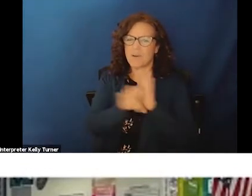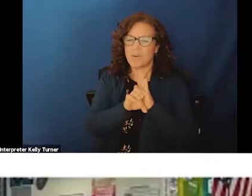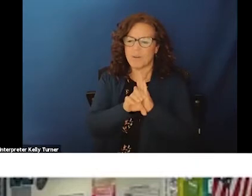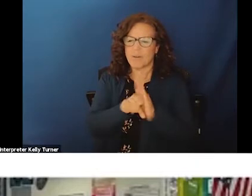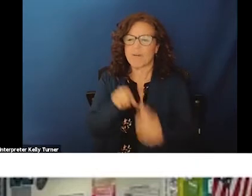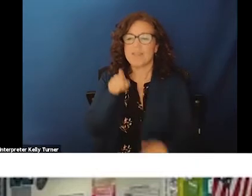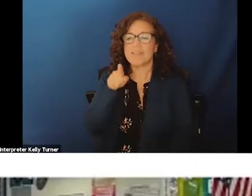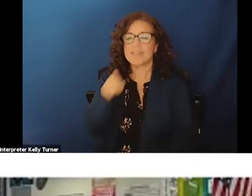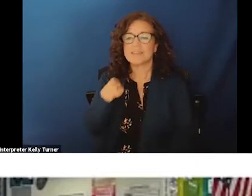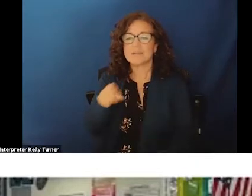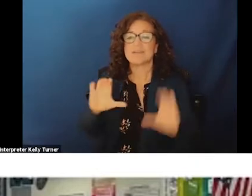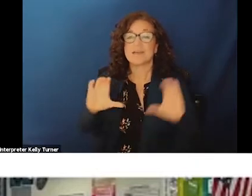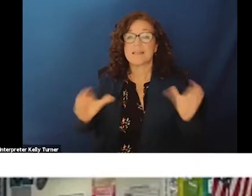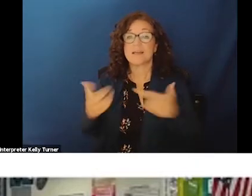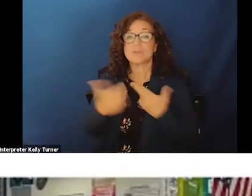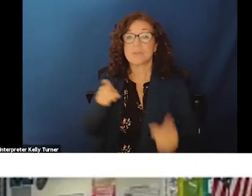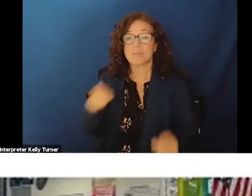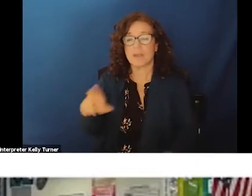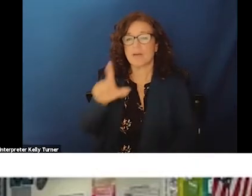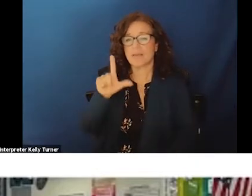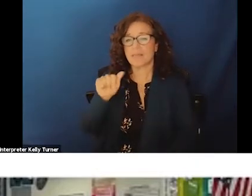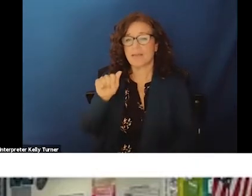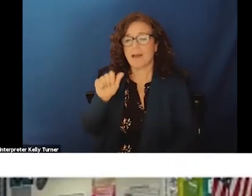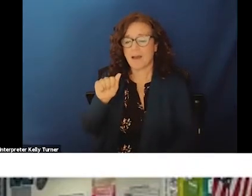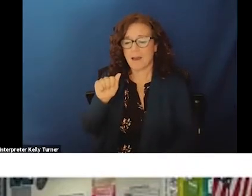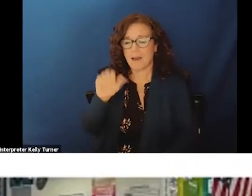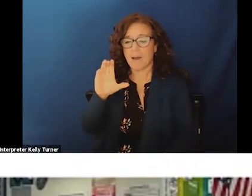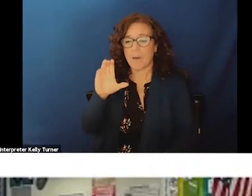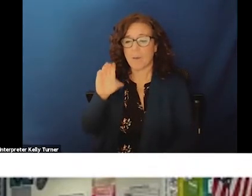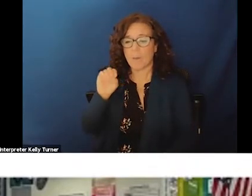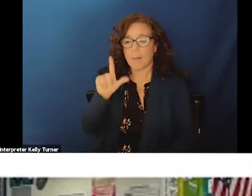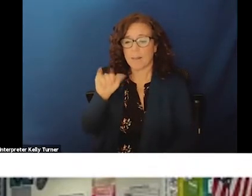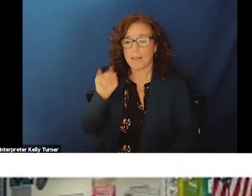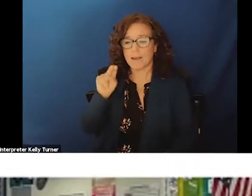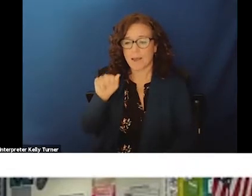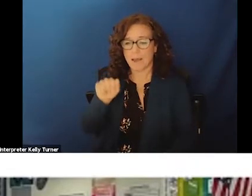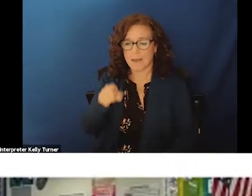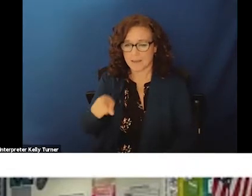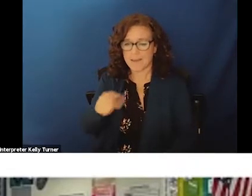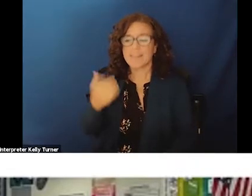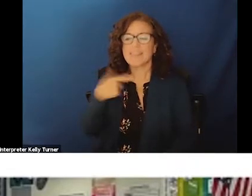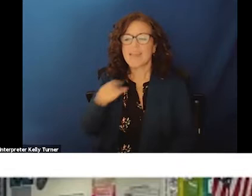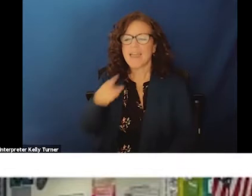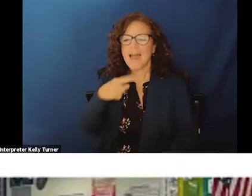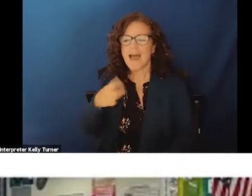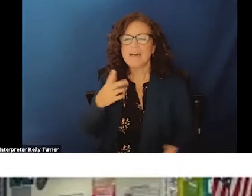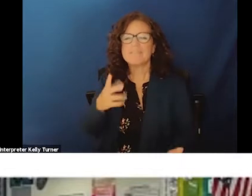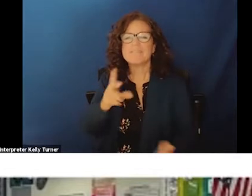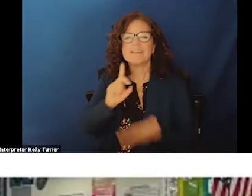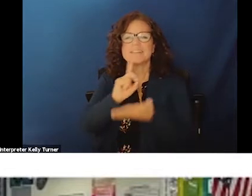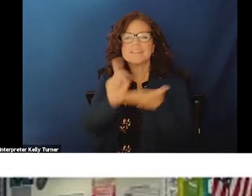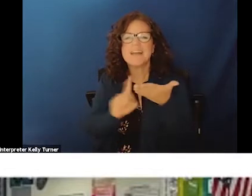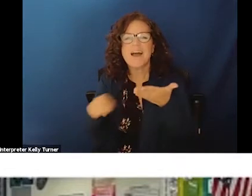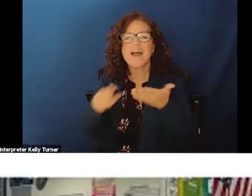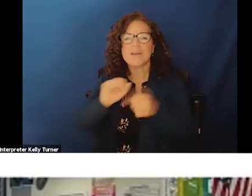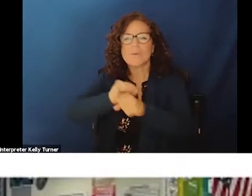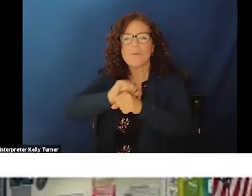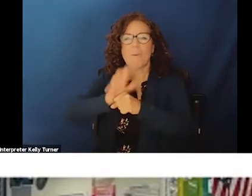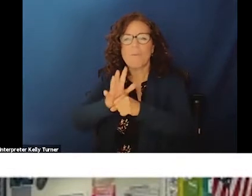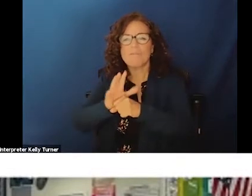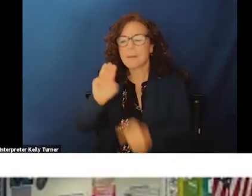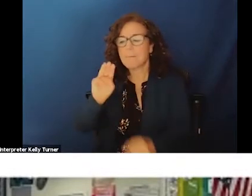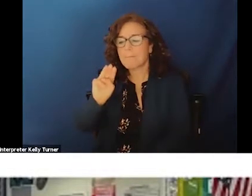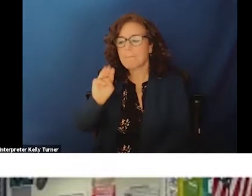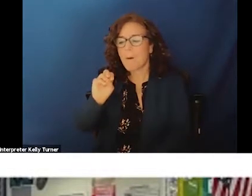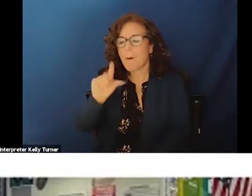La Colina, back in person, with models of COVID molecules in the foreground there. So not to miss the